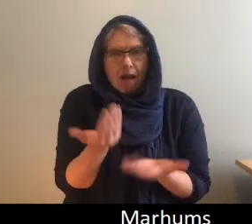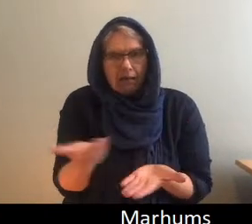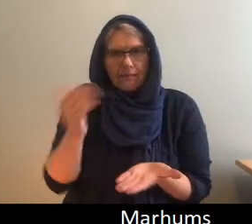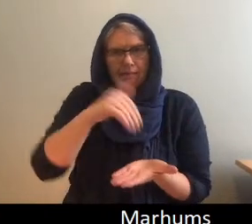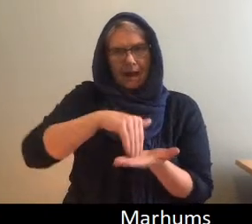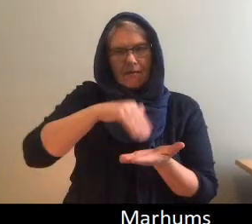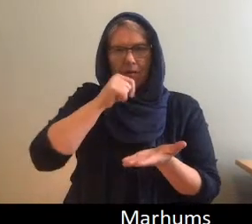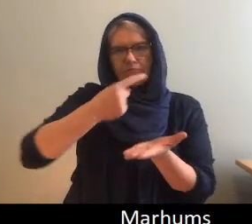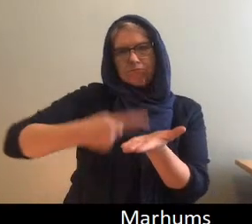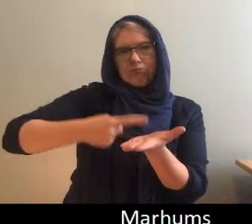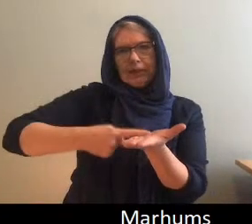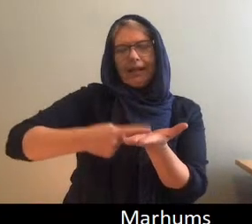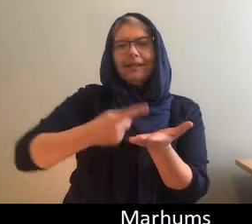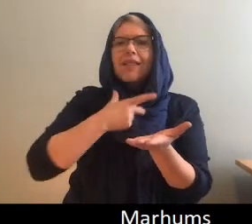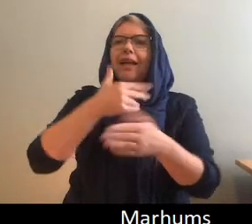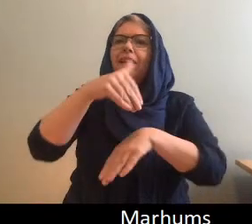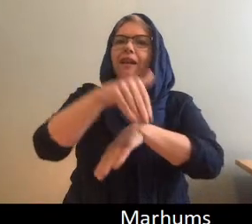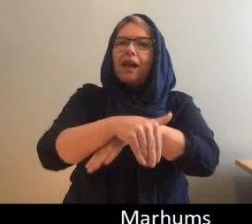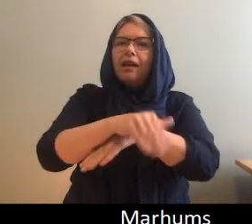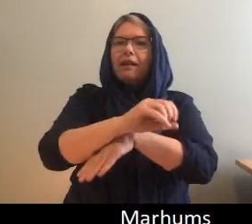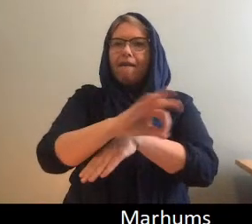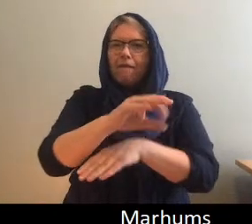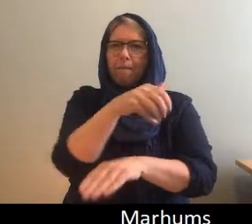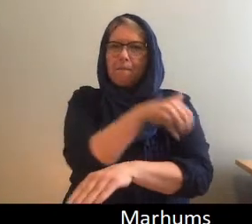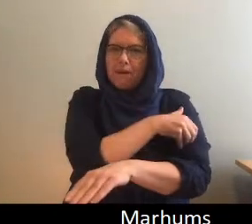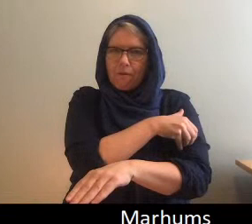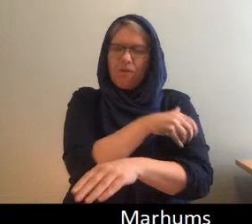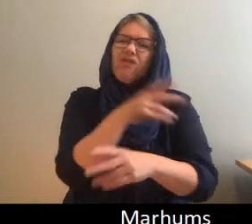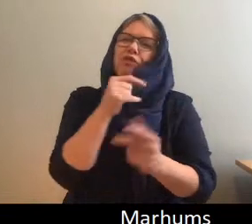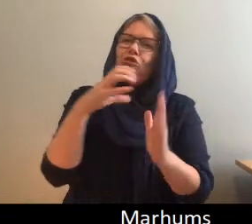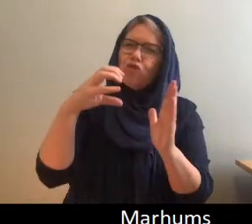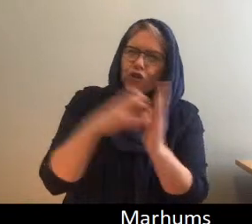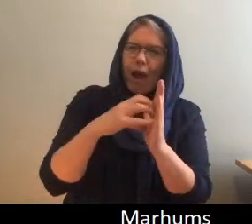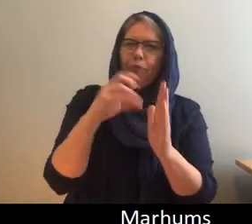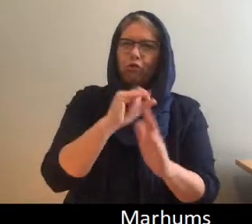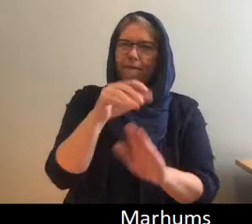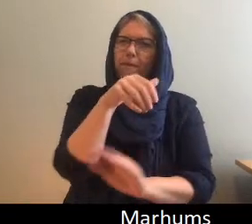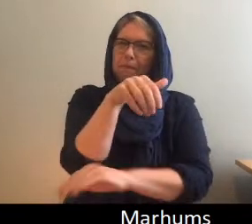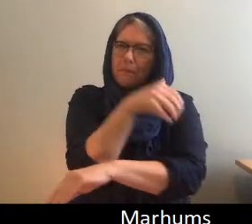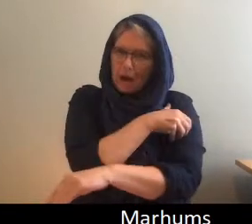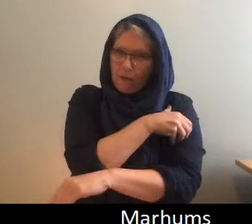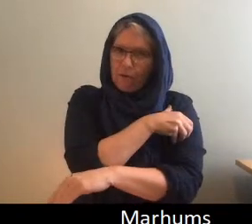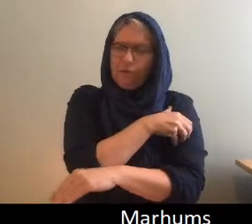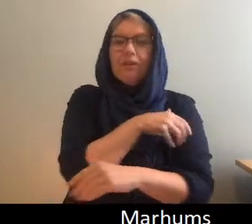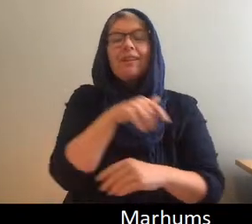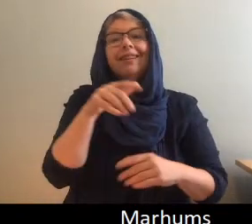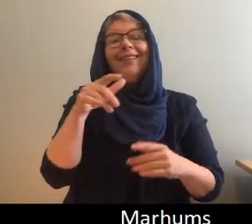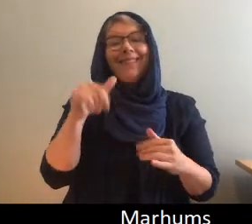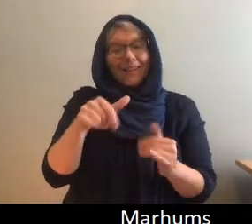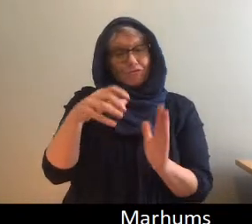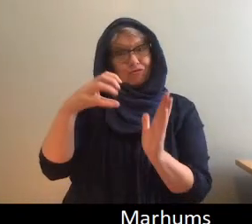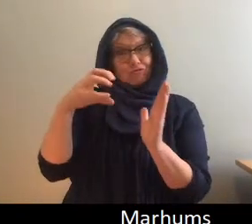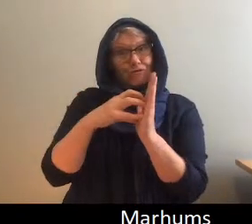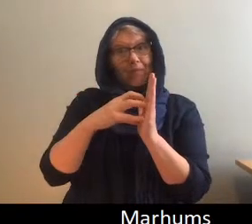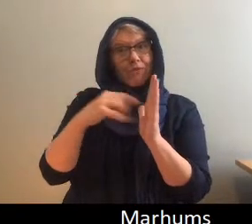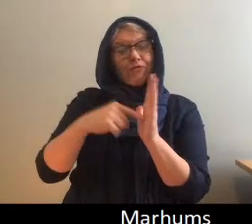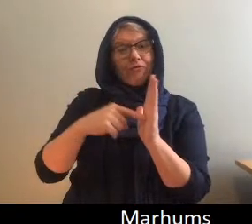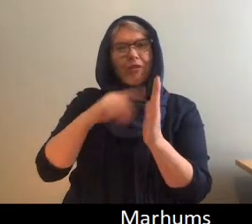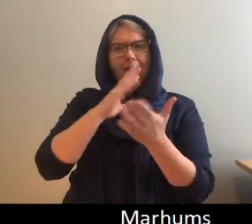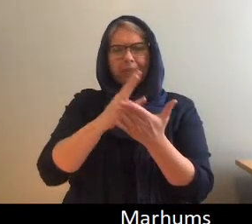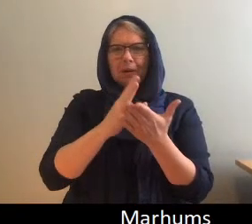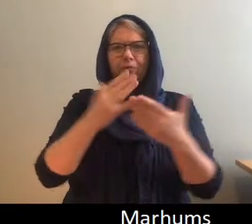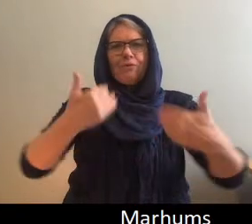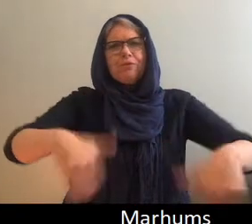other, and each of them are correct in their own way. I'm not saying any of them are incorrect, but they symbolize something very, very